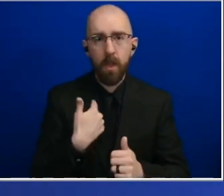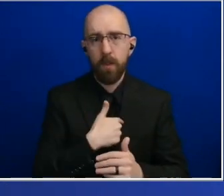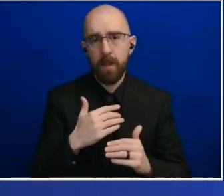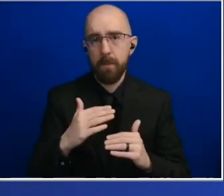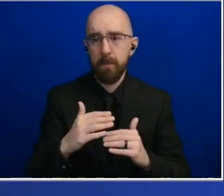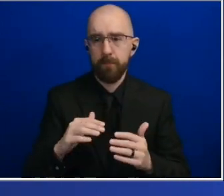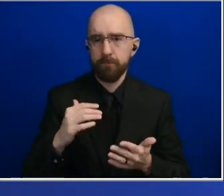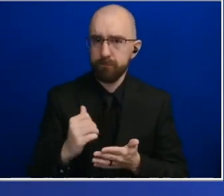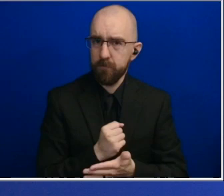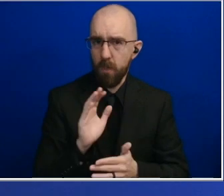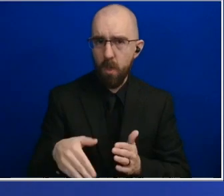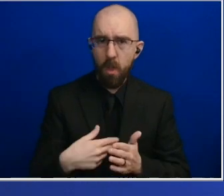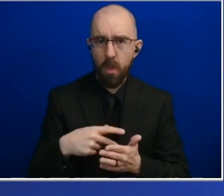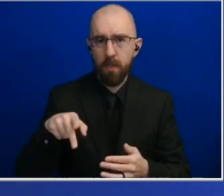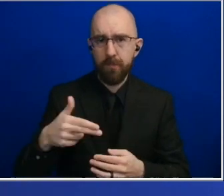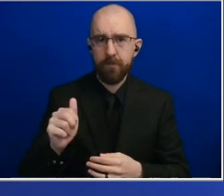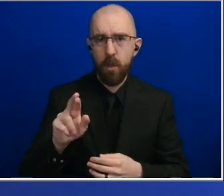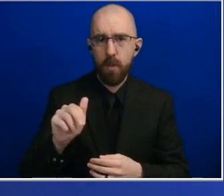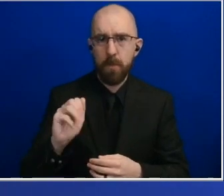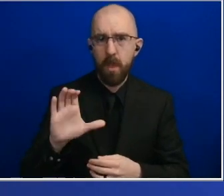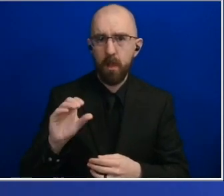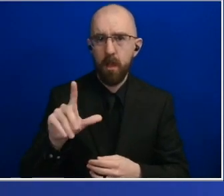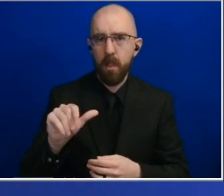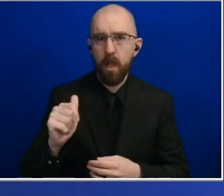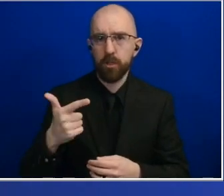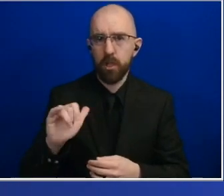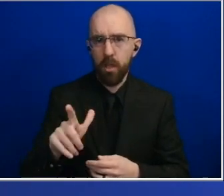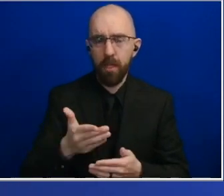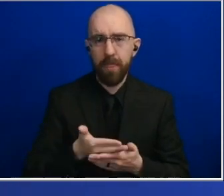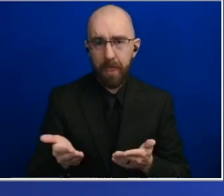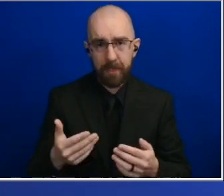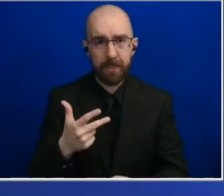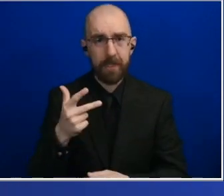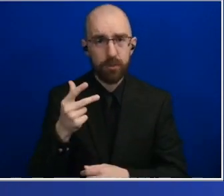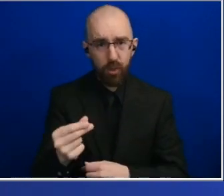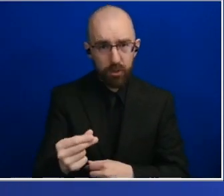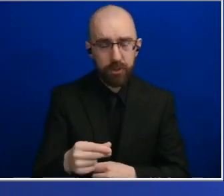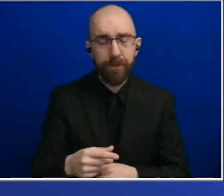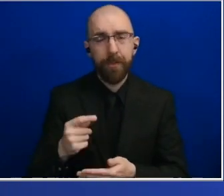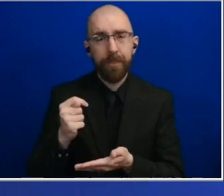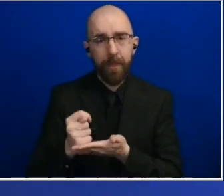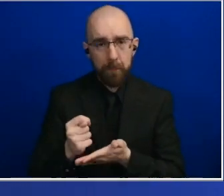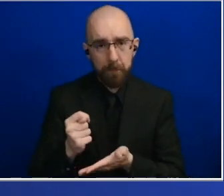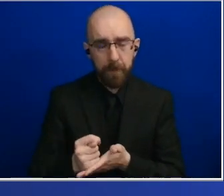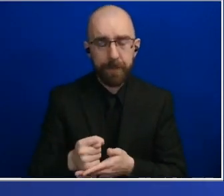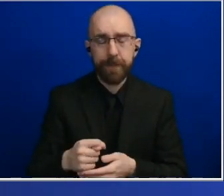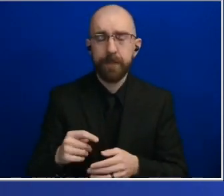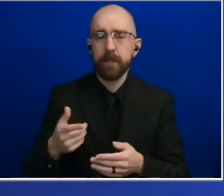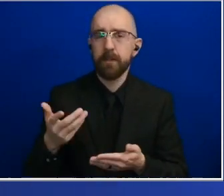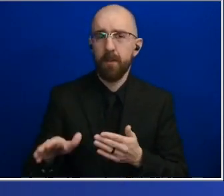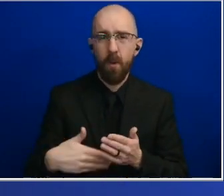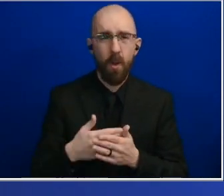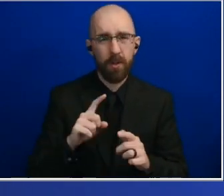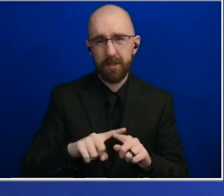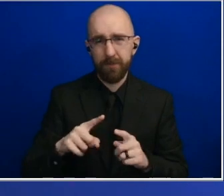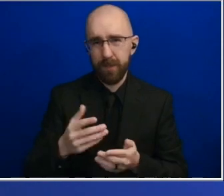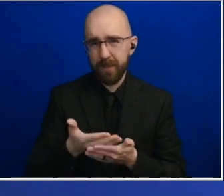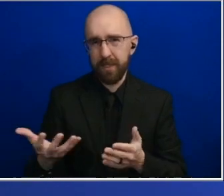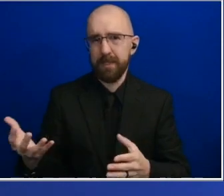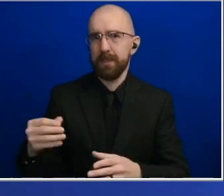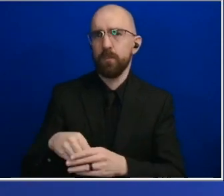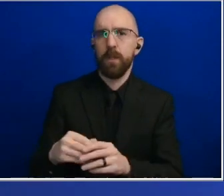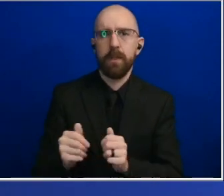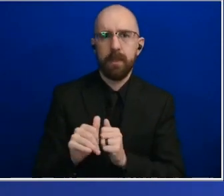pharmacological things? Have we tried injections? Have we tried therapy? Have we tried all the different things that come along with it? And also figuring